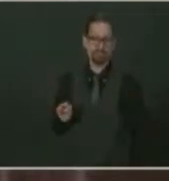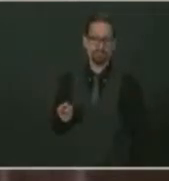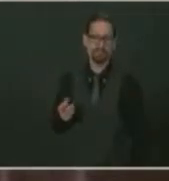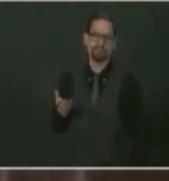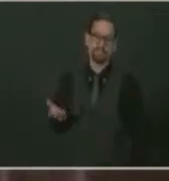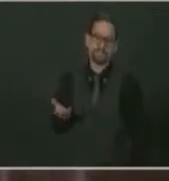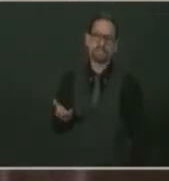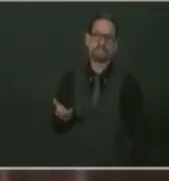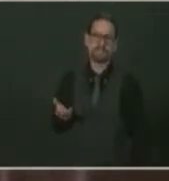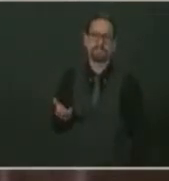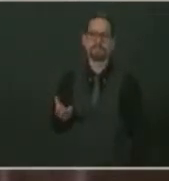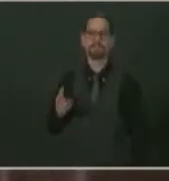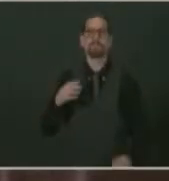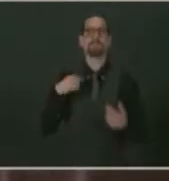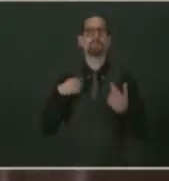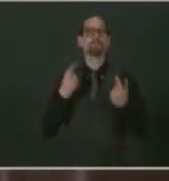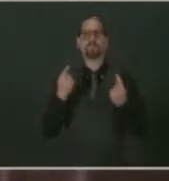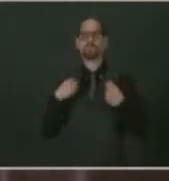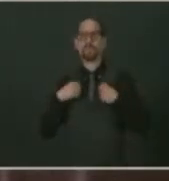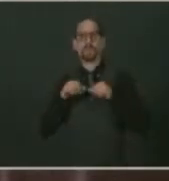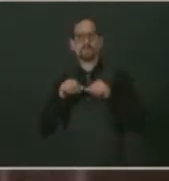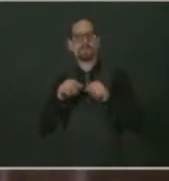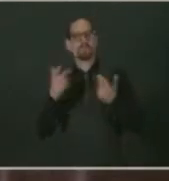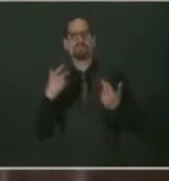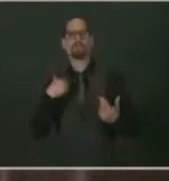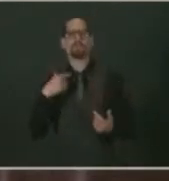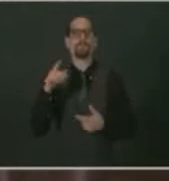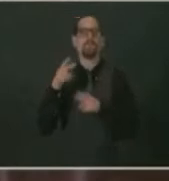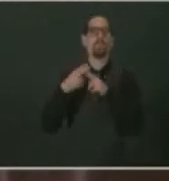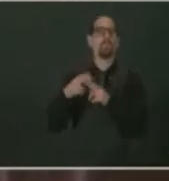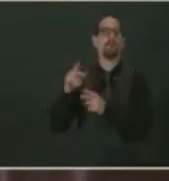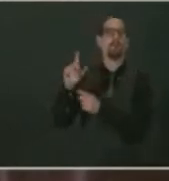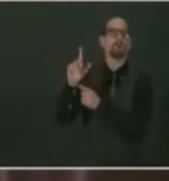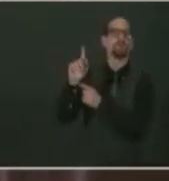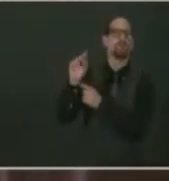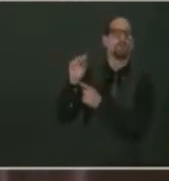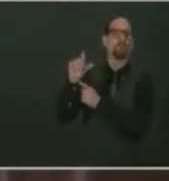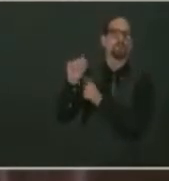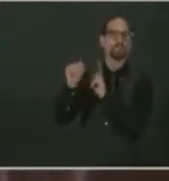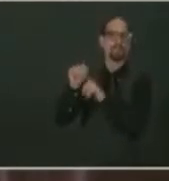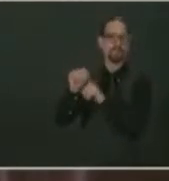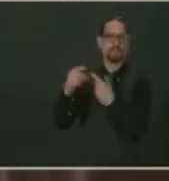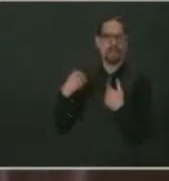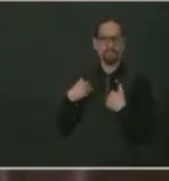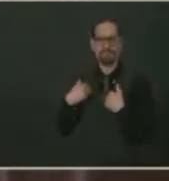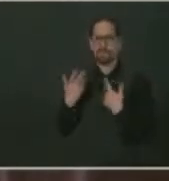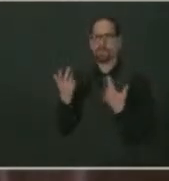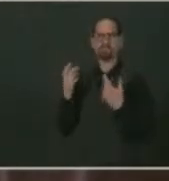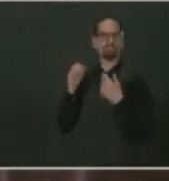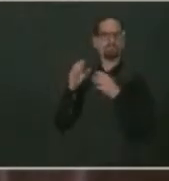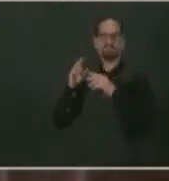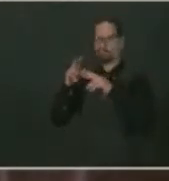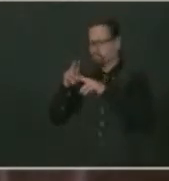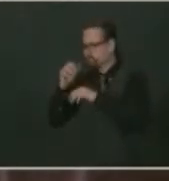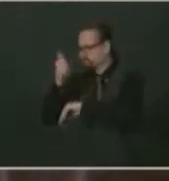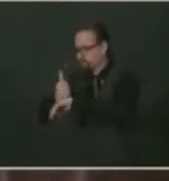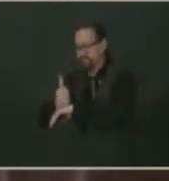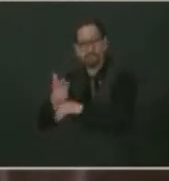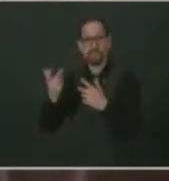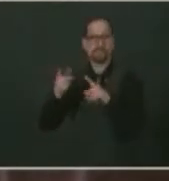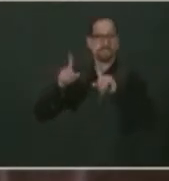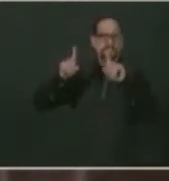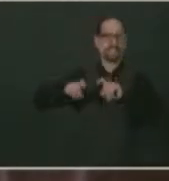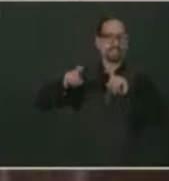though, are tools to help us get through this in spite of it. Testing regularly is